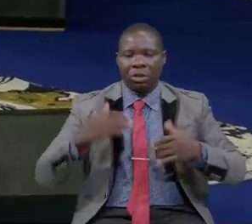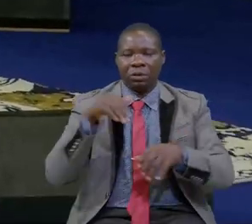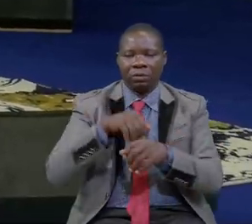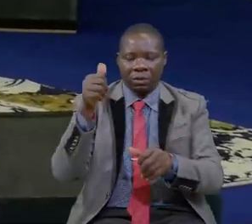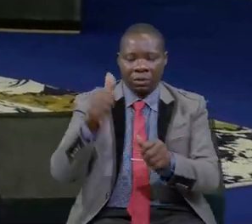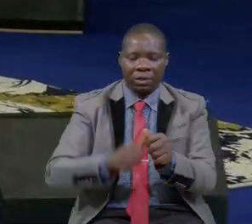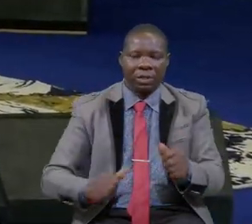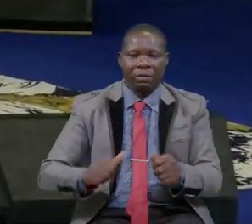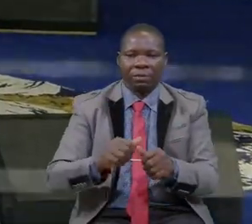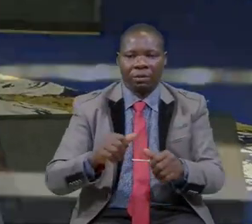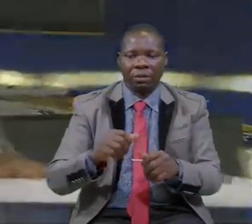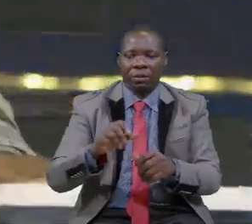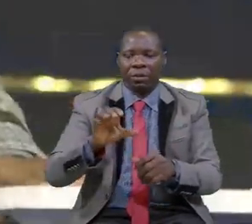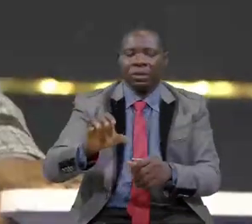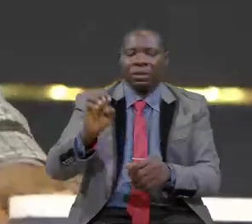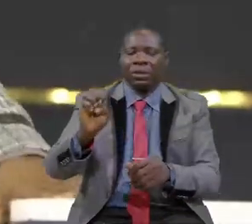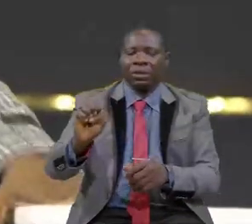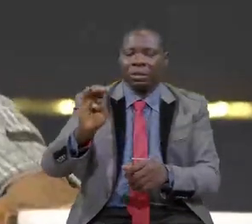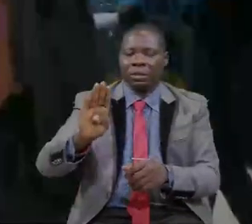cell of your body.